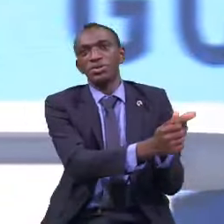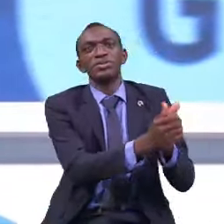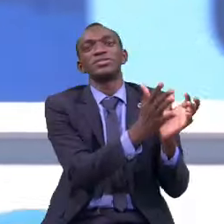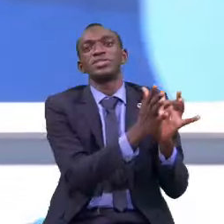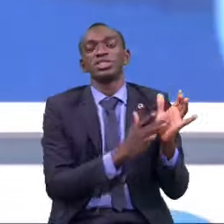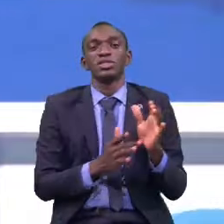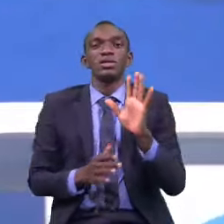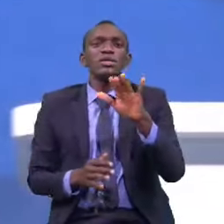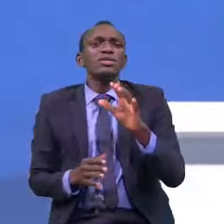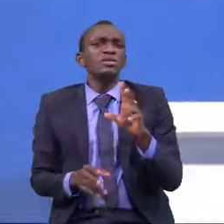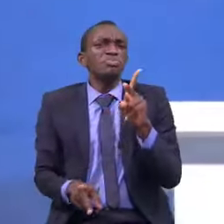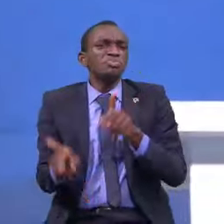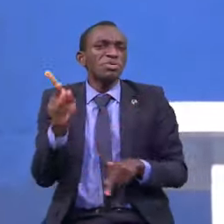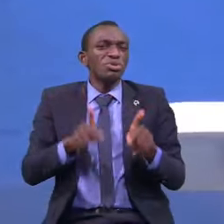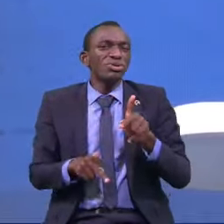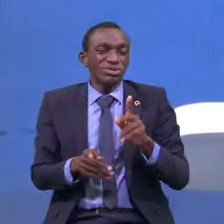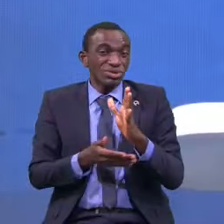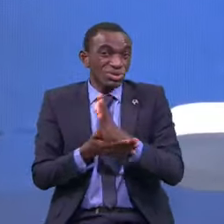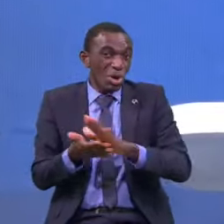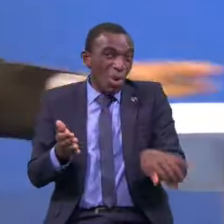that need second touch.